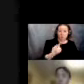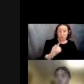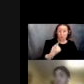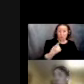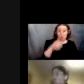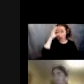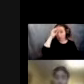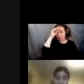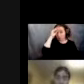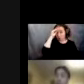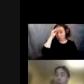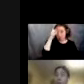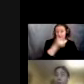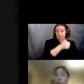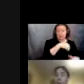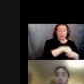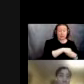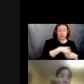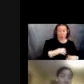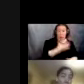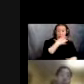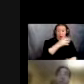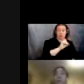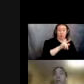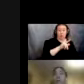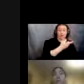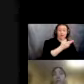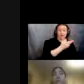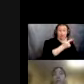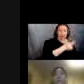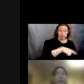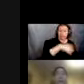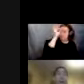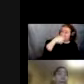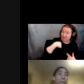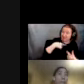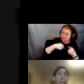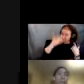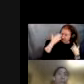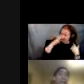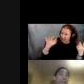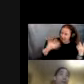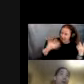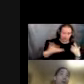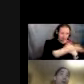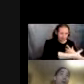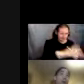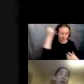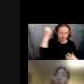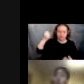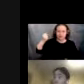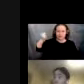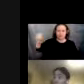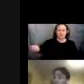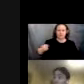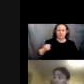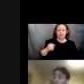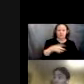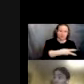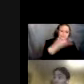look Japanese, didn't know he was Japanese. So they picked him up. They picked up kids from foster